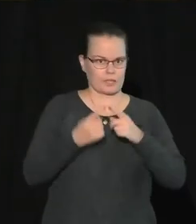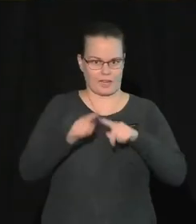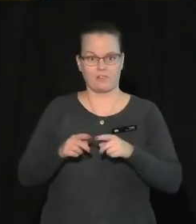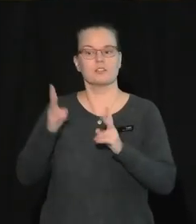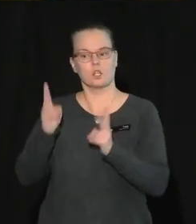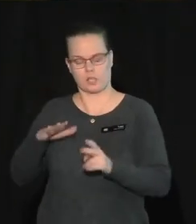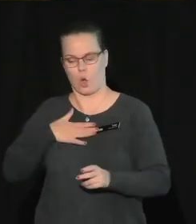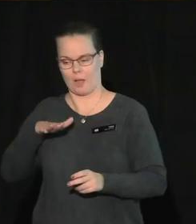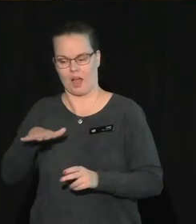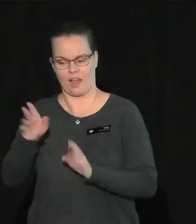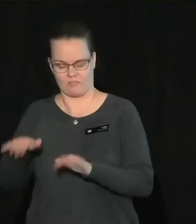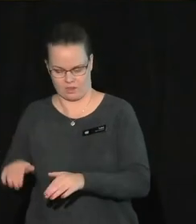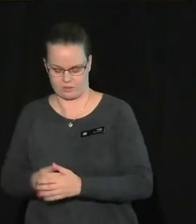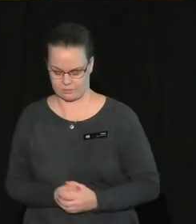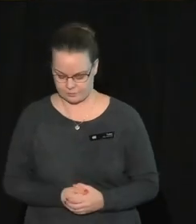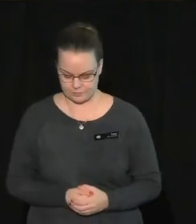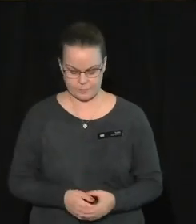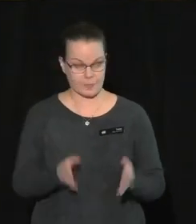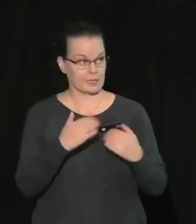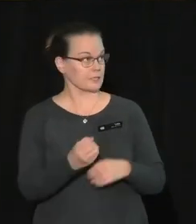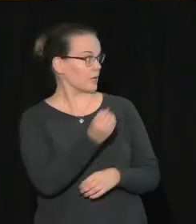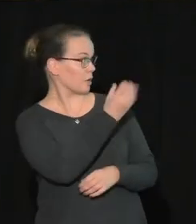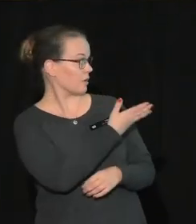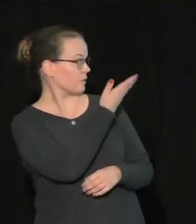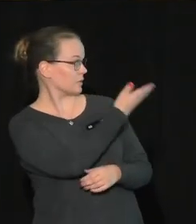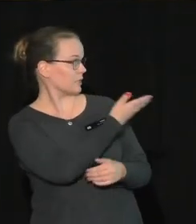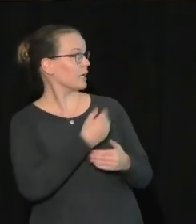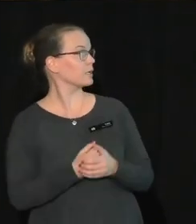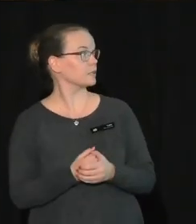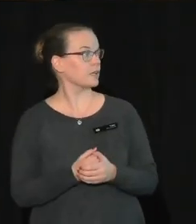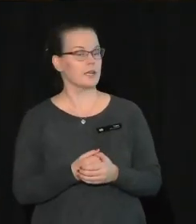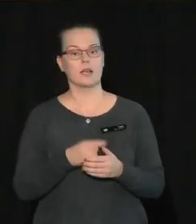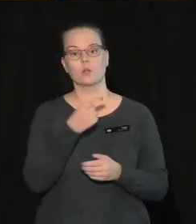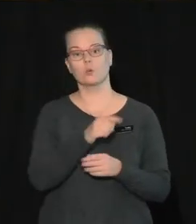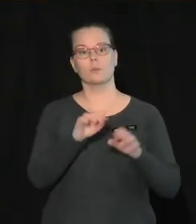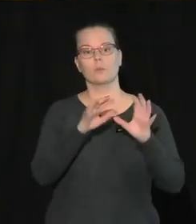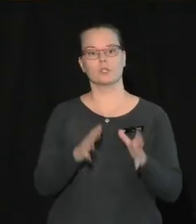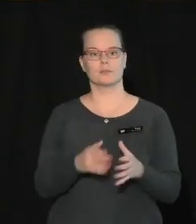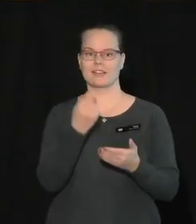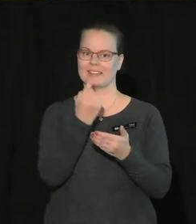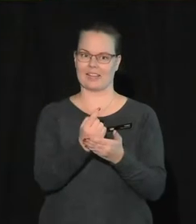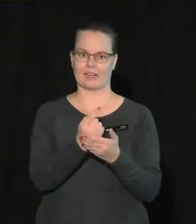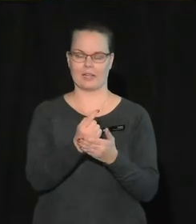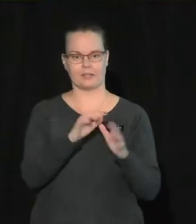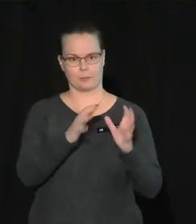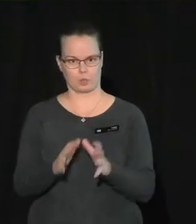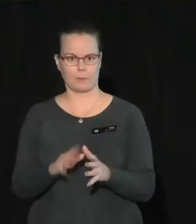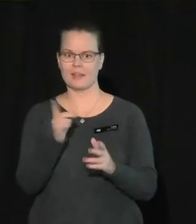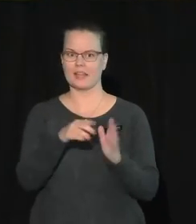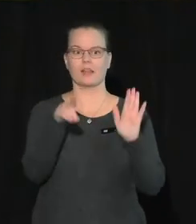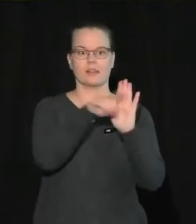In the next slide, you can see some elements, other key elements of the